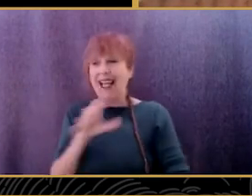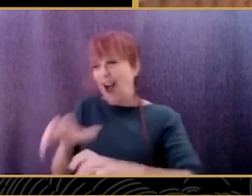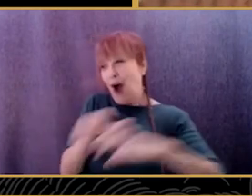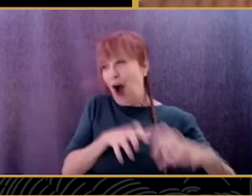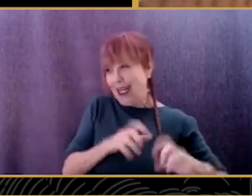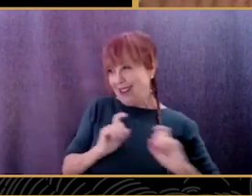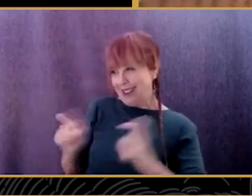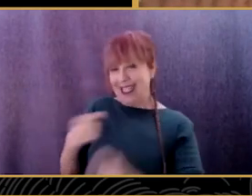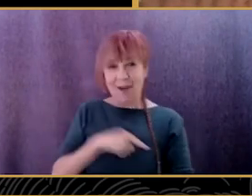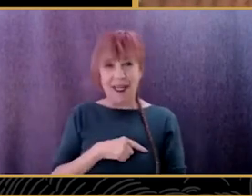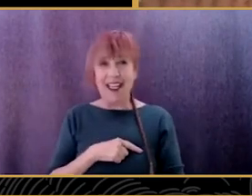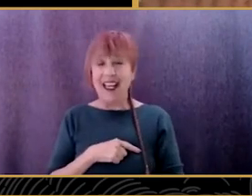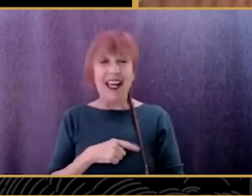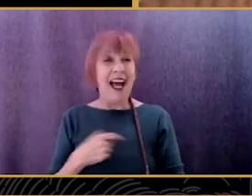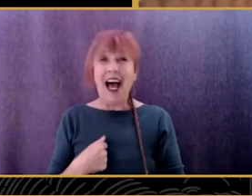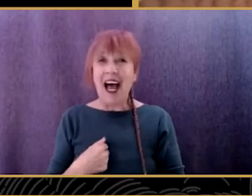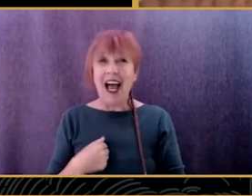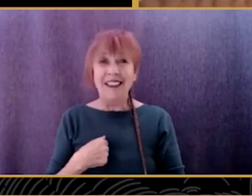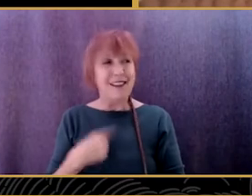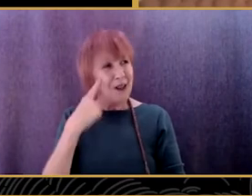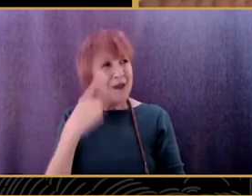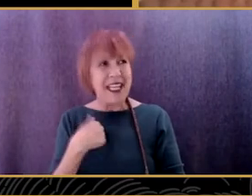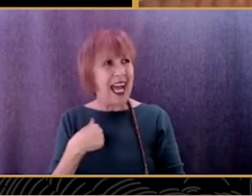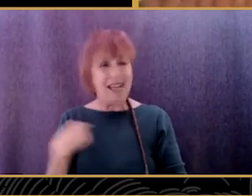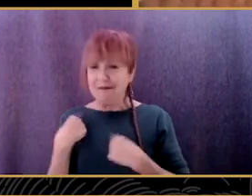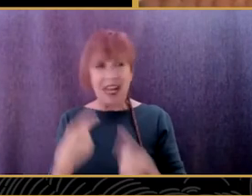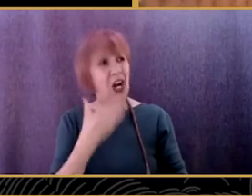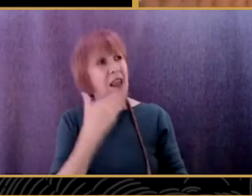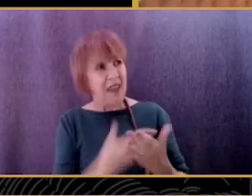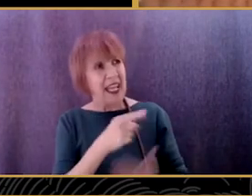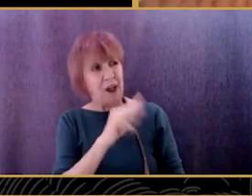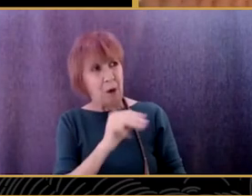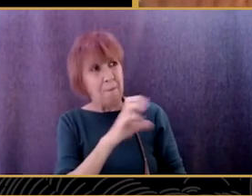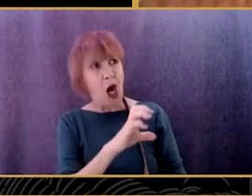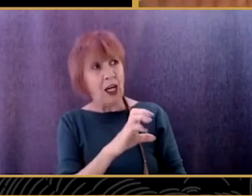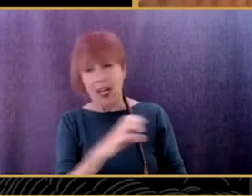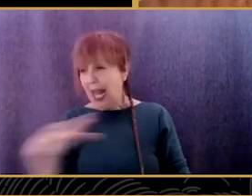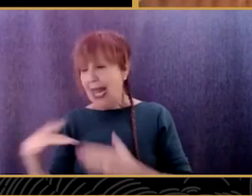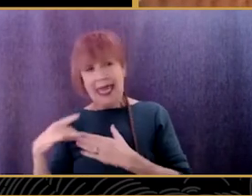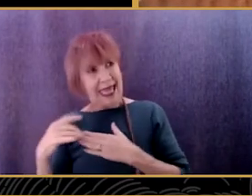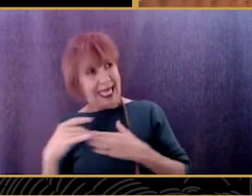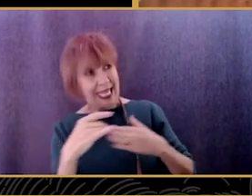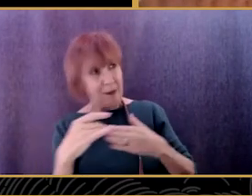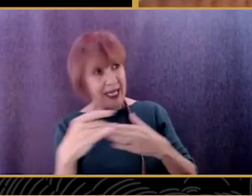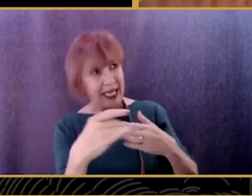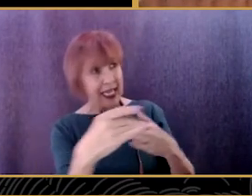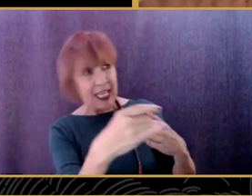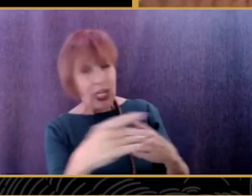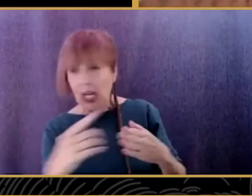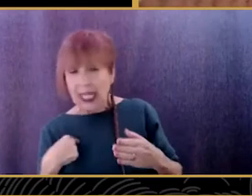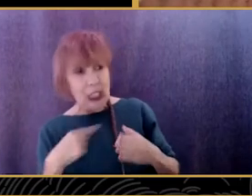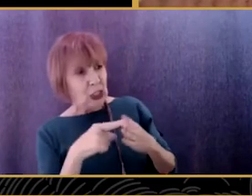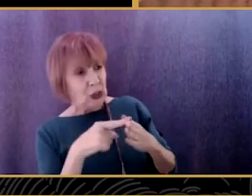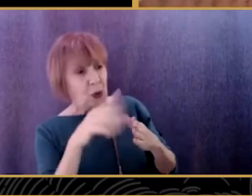and a boisterous audience I don't think I've ever thanked you Mark For leading me to that cliff And nudging